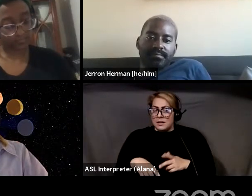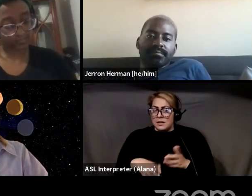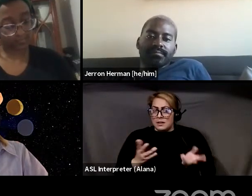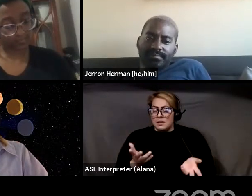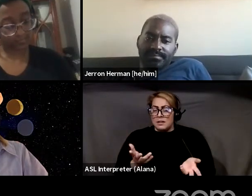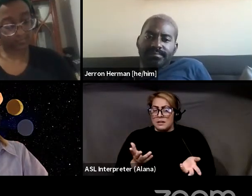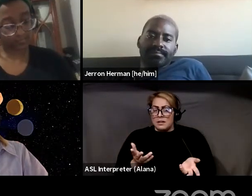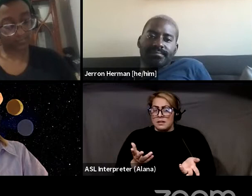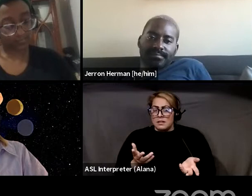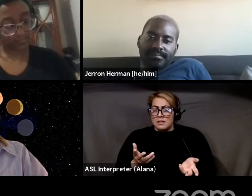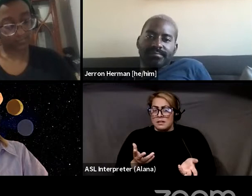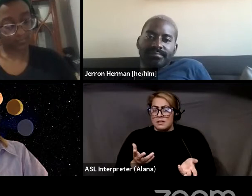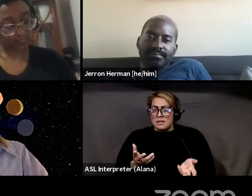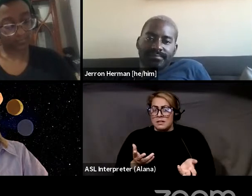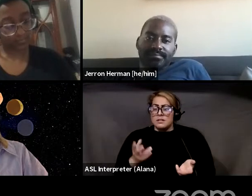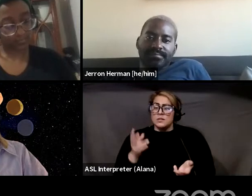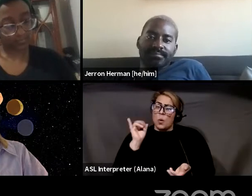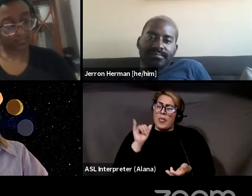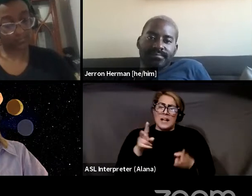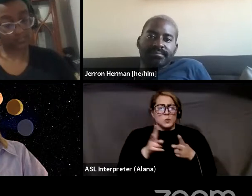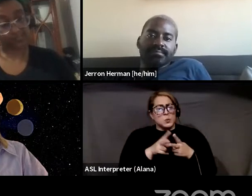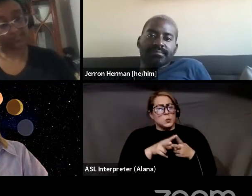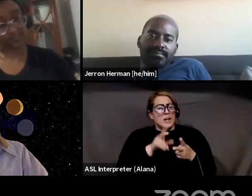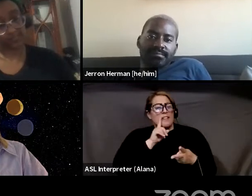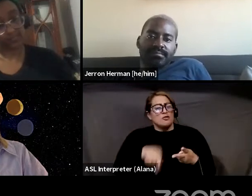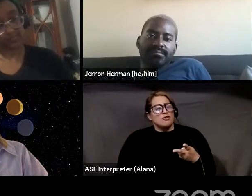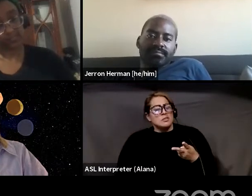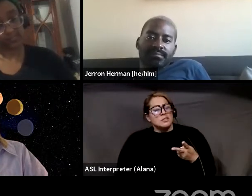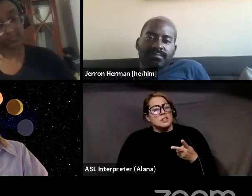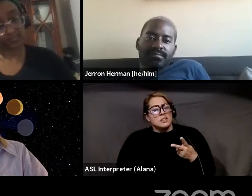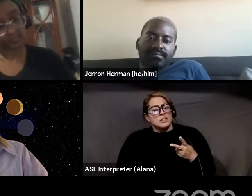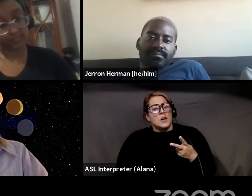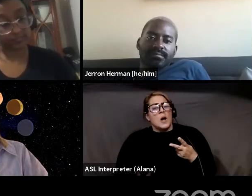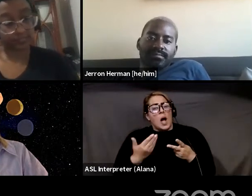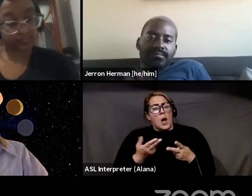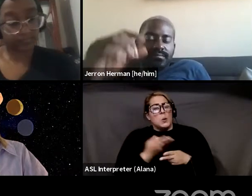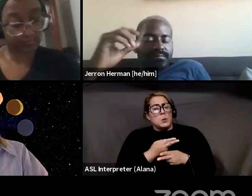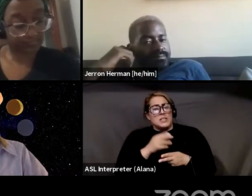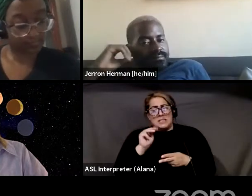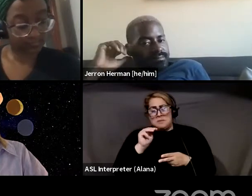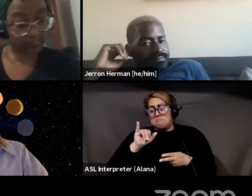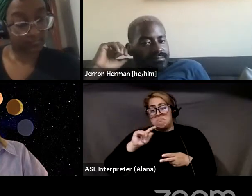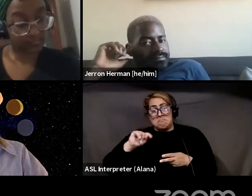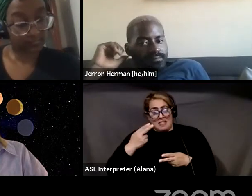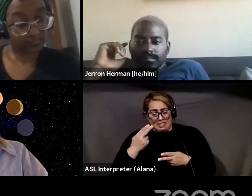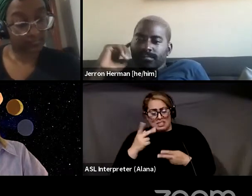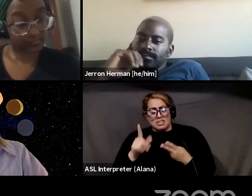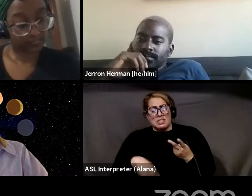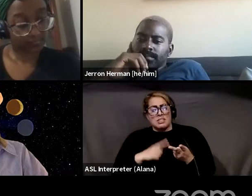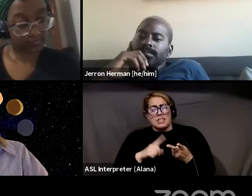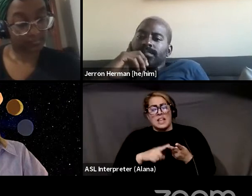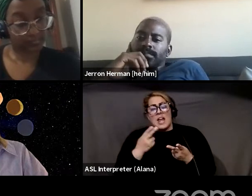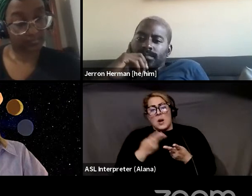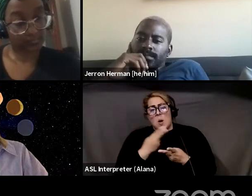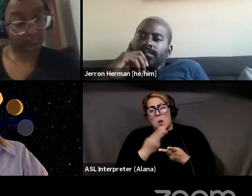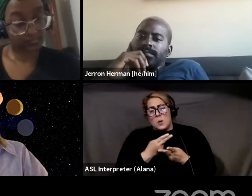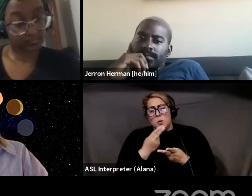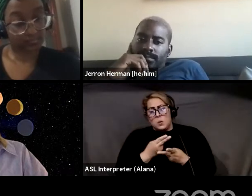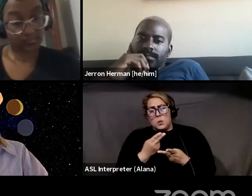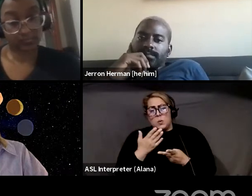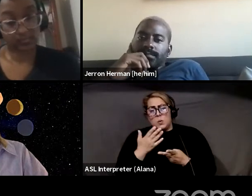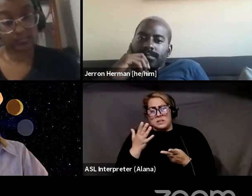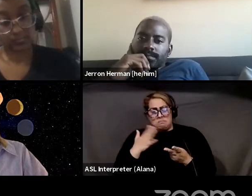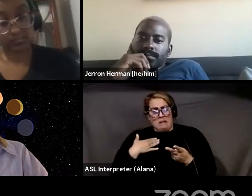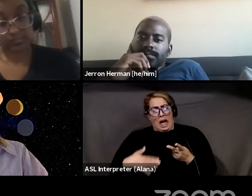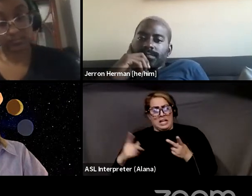Yeah, I think those are 2 things that I think are important to me in process.